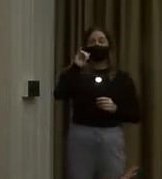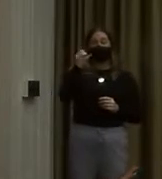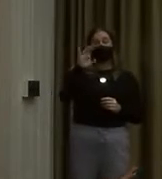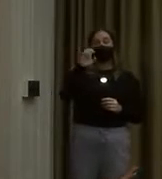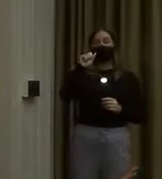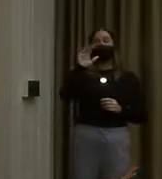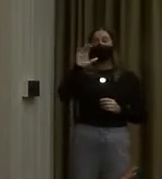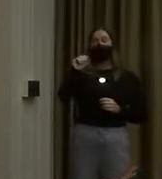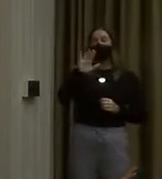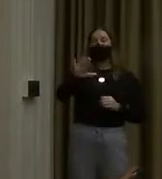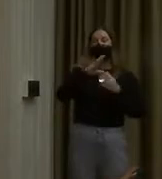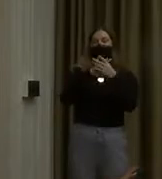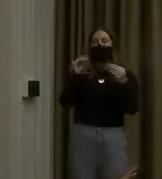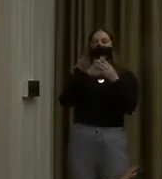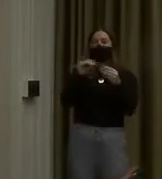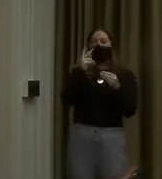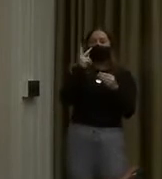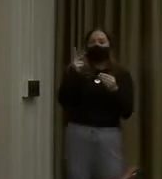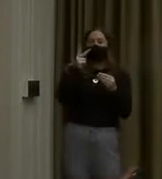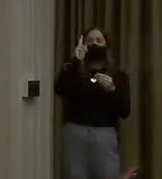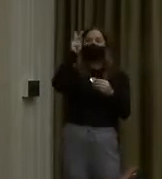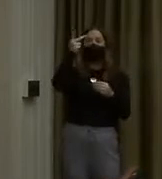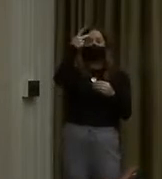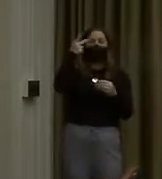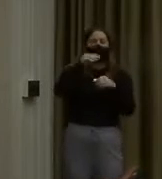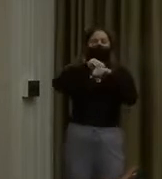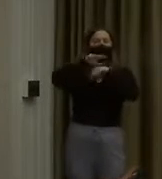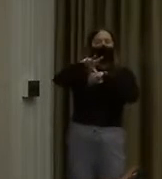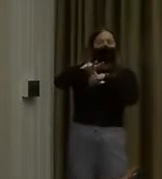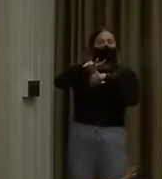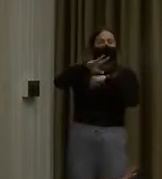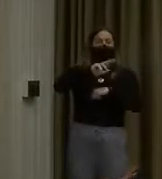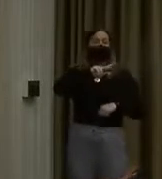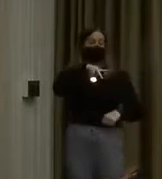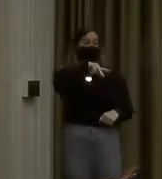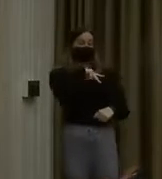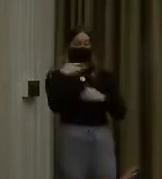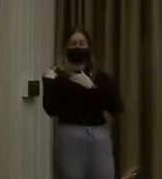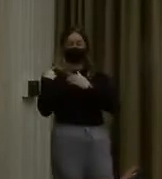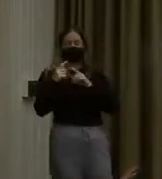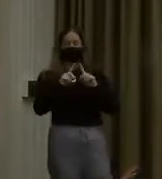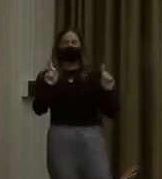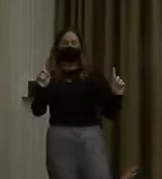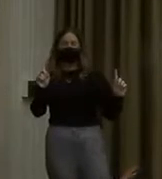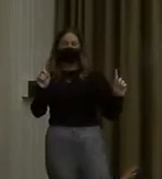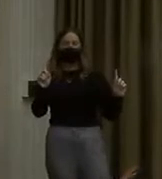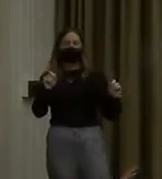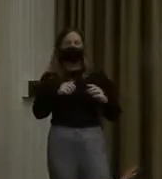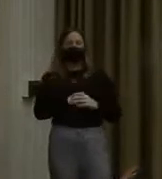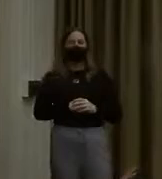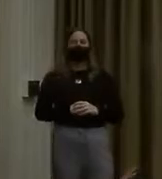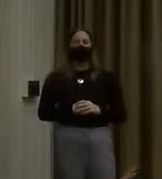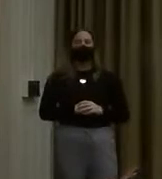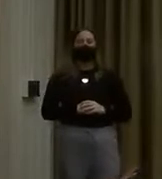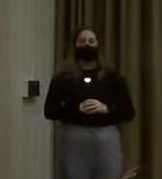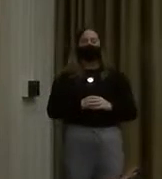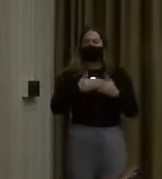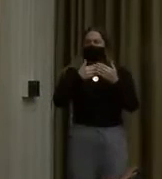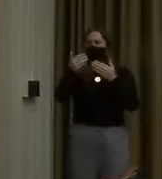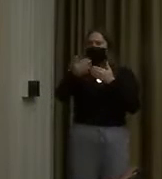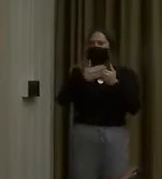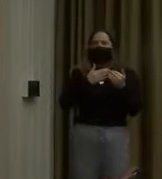show the compounding effect of political determinants over personal responsibility. Because no matter how